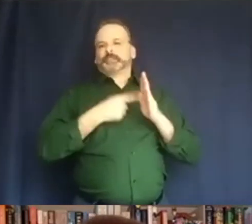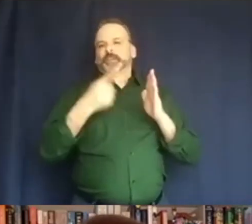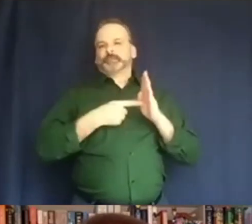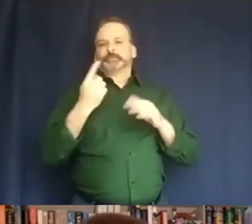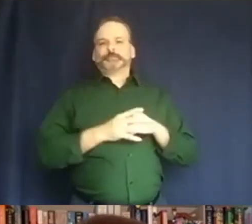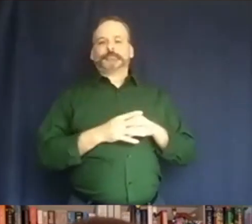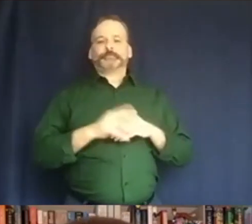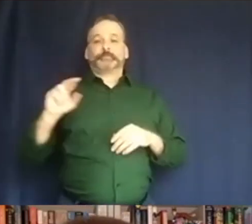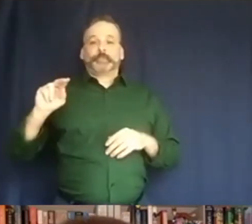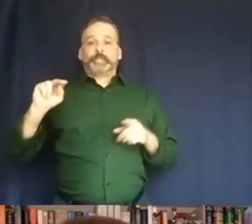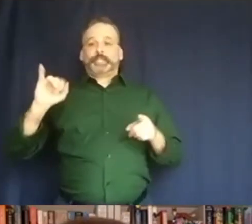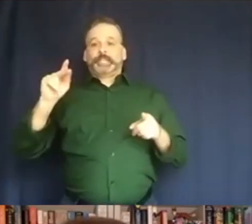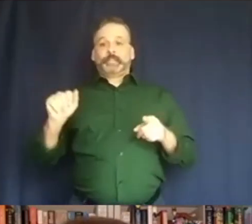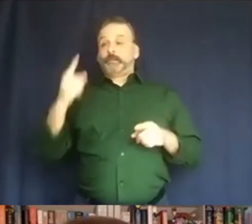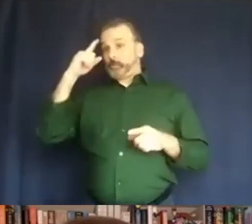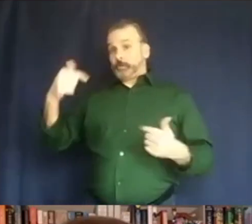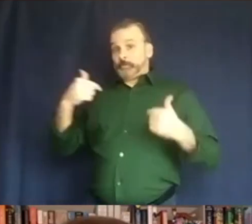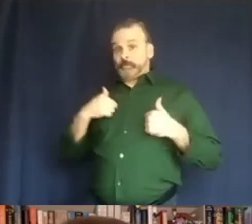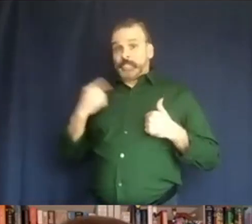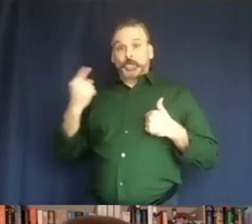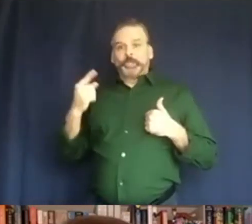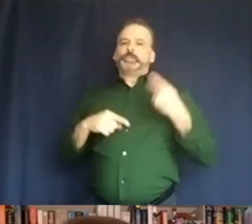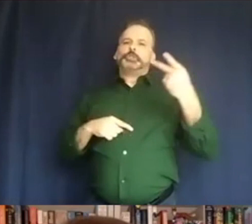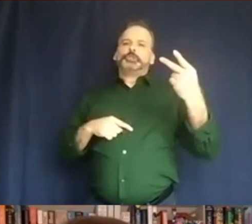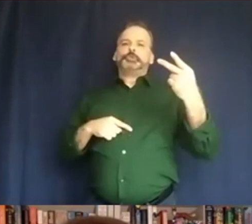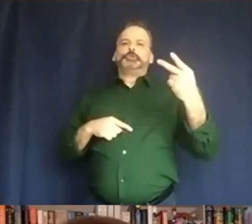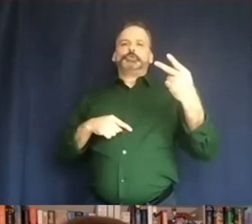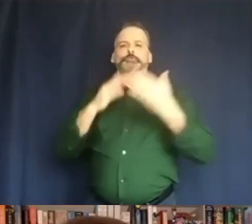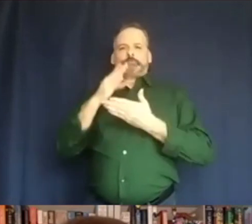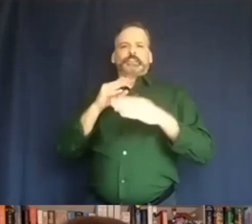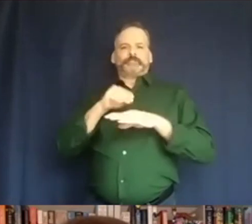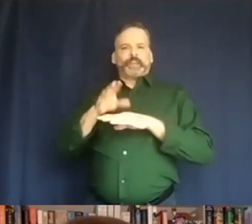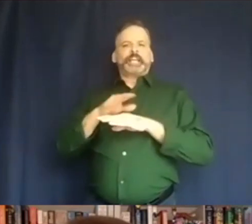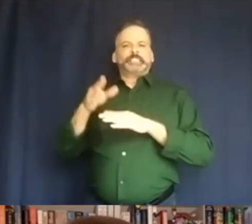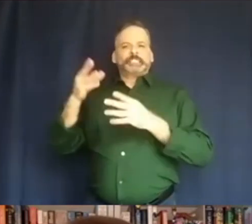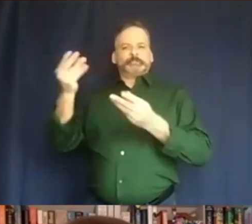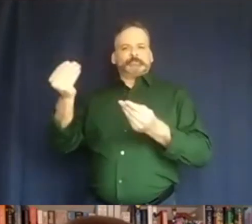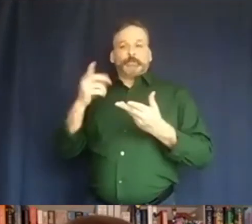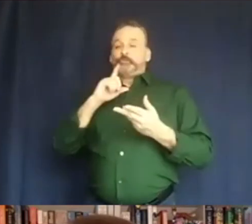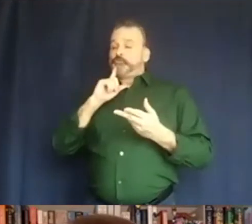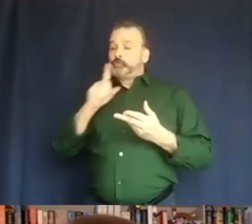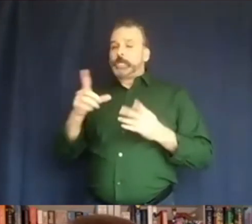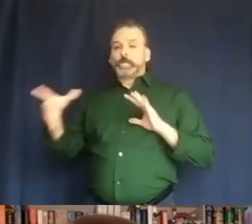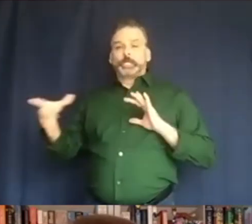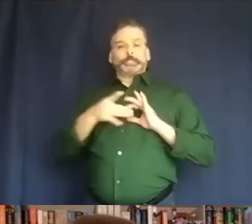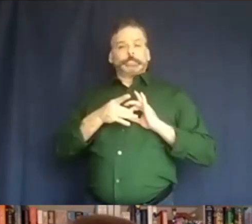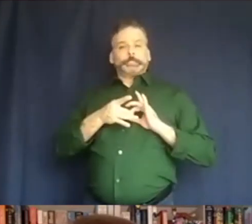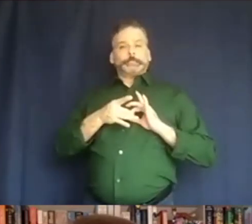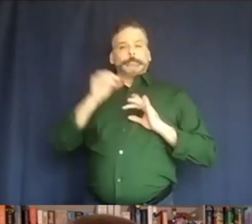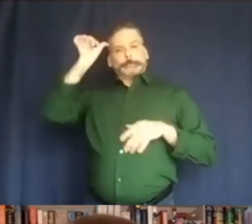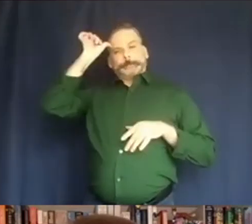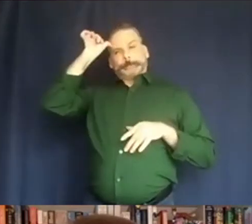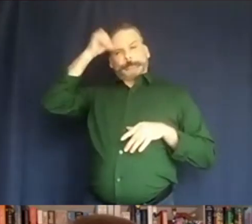For me, it's always been, so it's two pieces of advice which I got, and they have really resonated and stayed with me. And